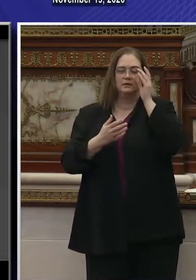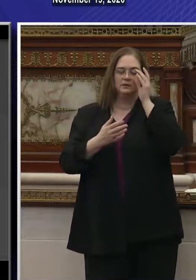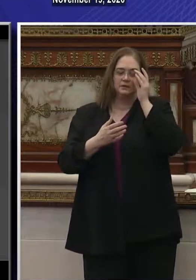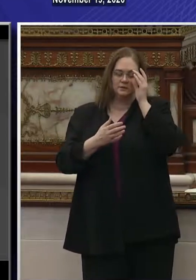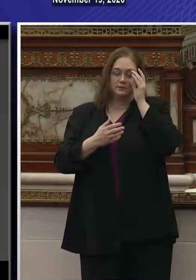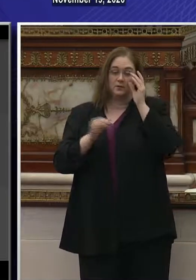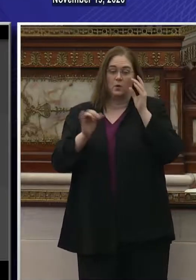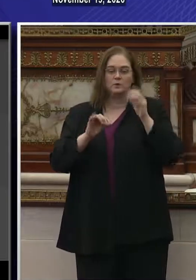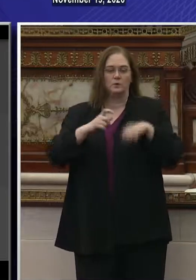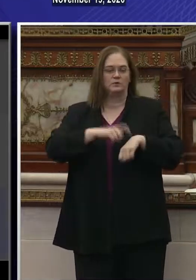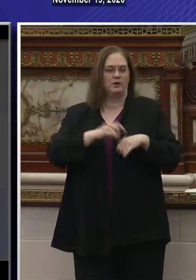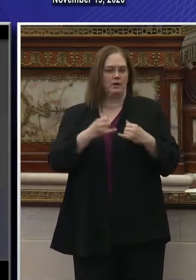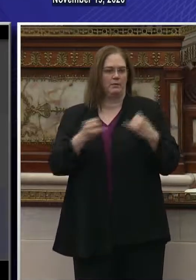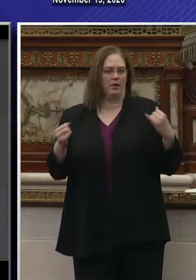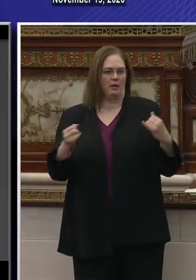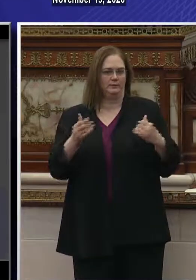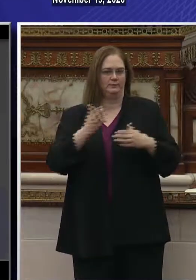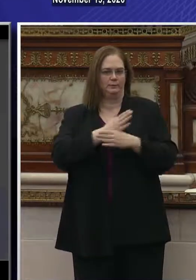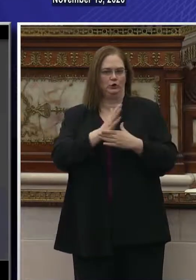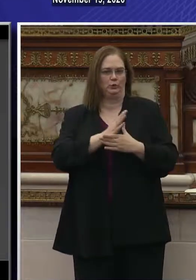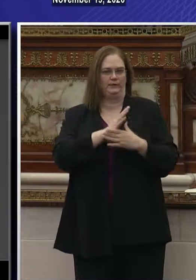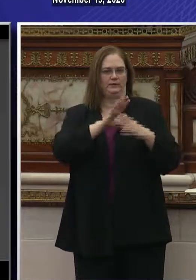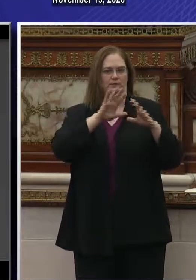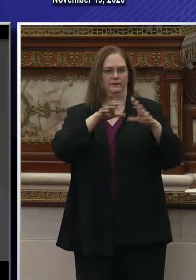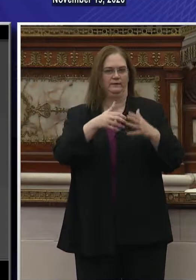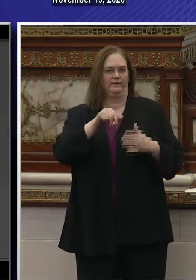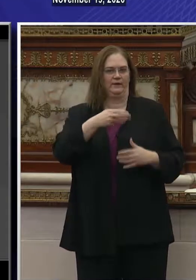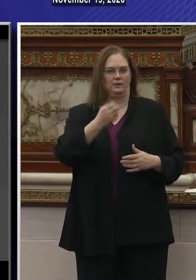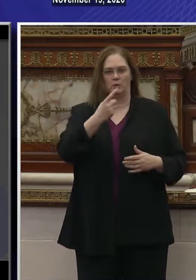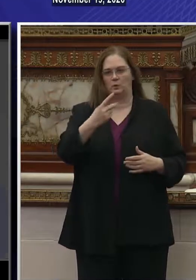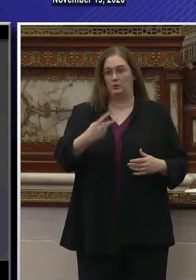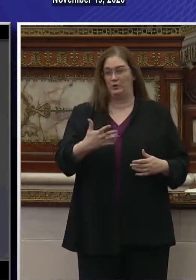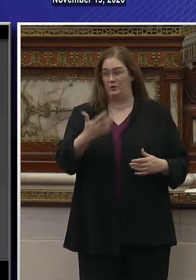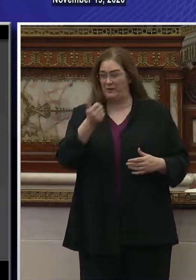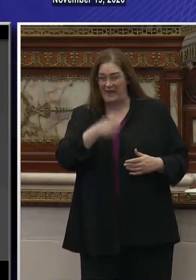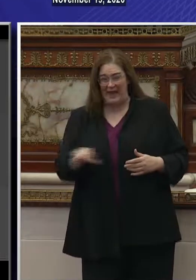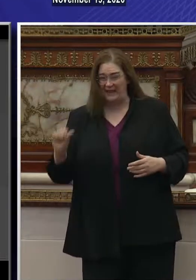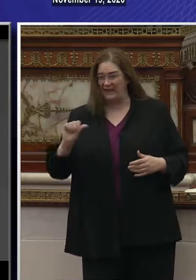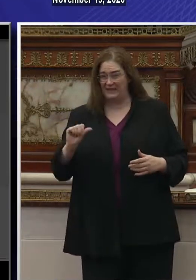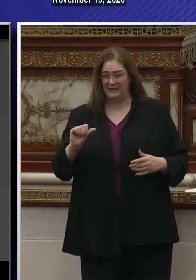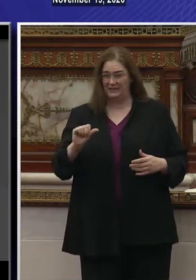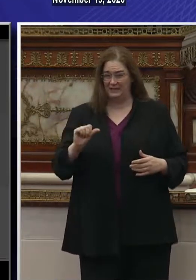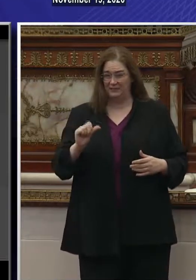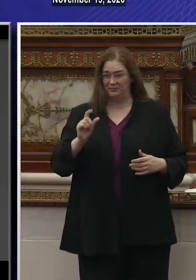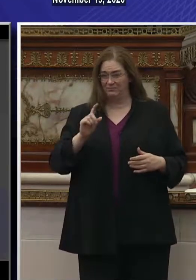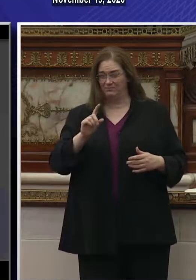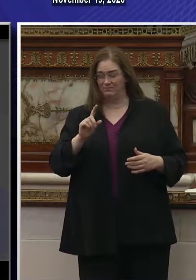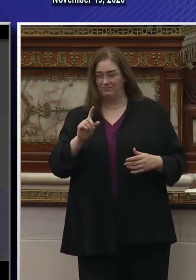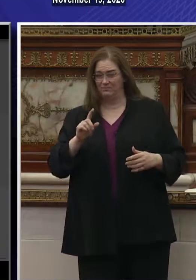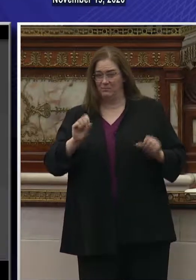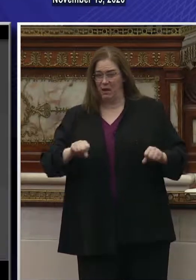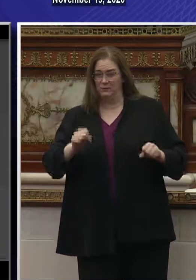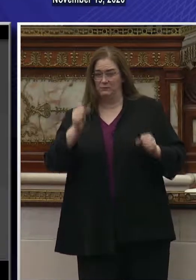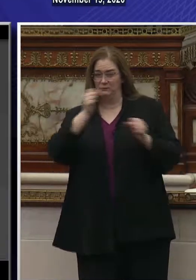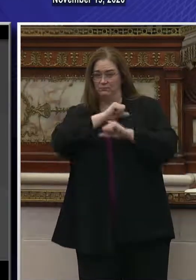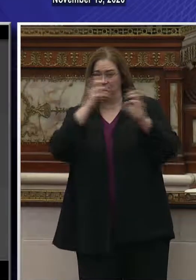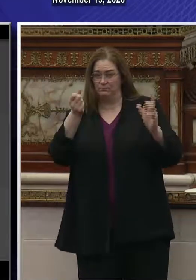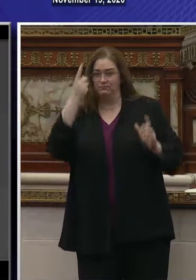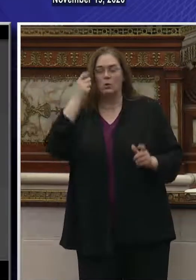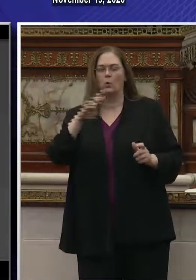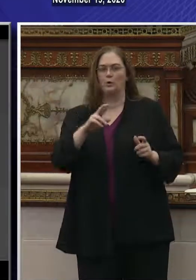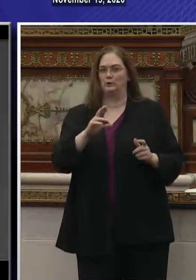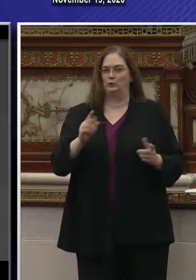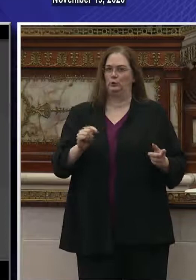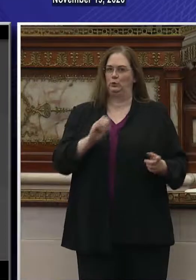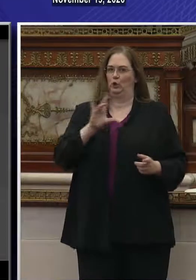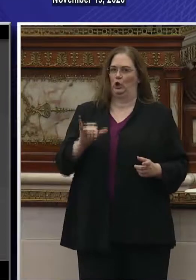the timelines between the phases. Do we have any sense of what that looks like? Or is it too early? Can you give